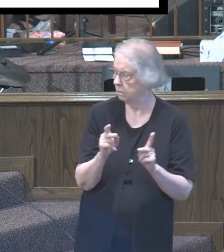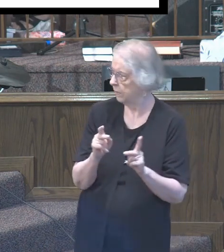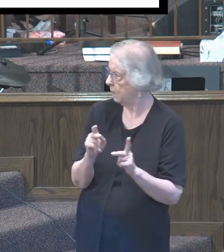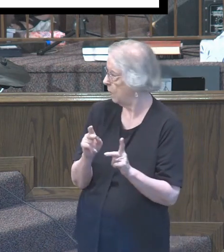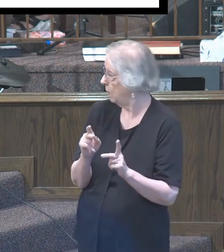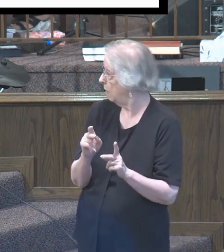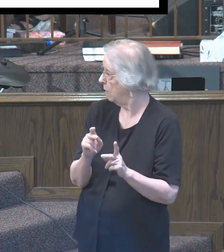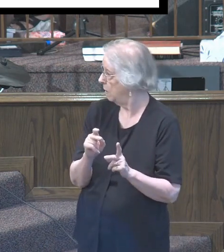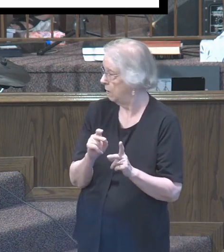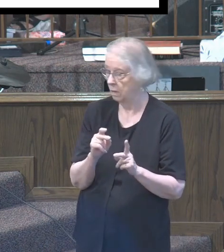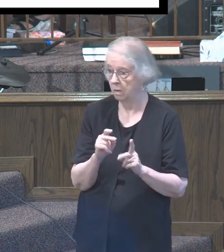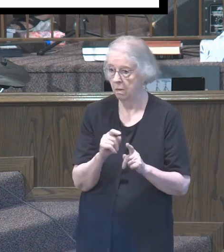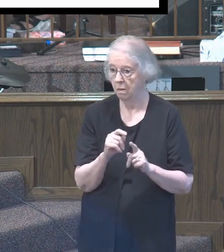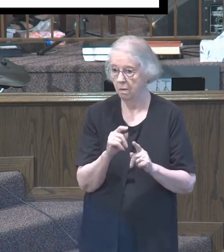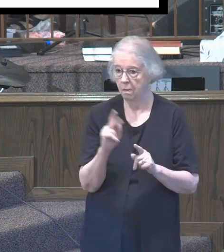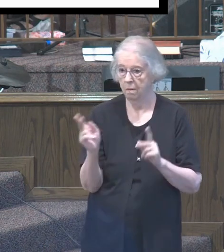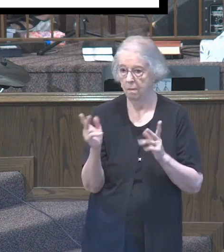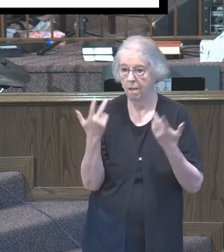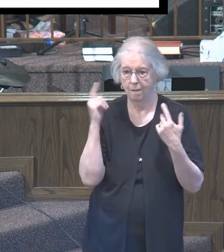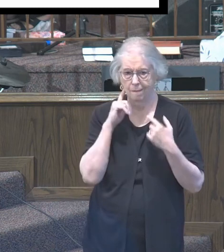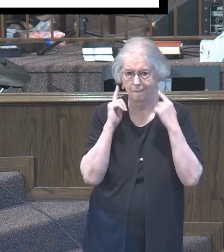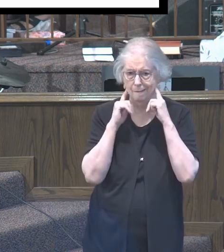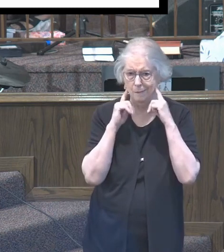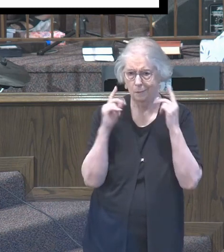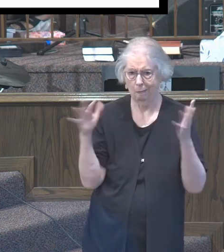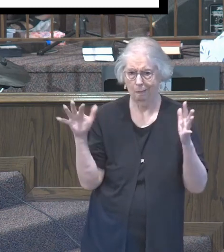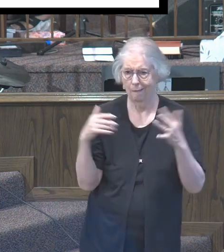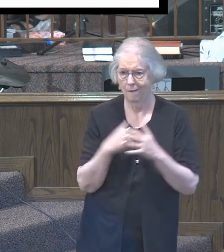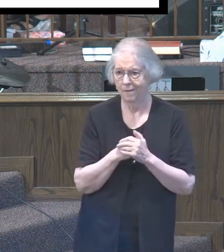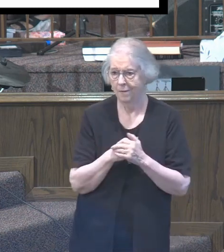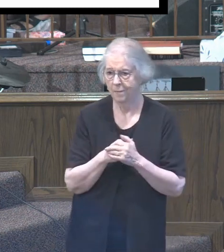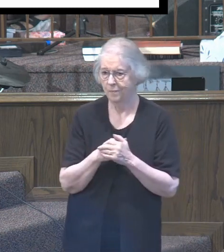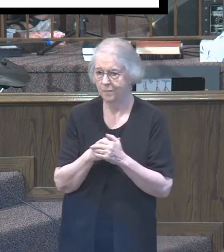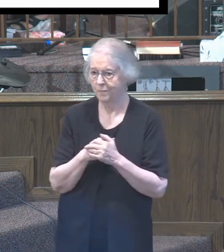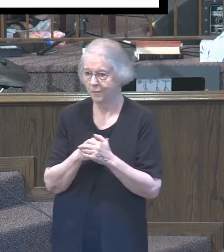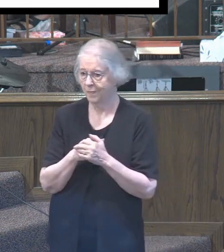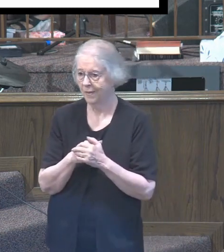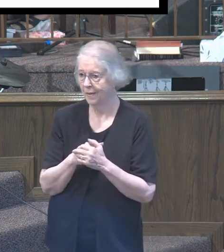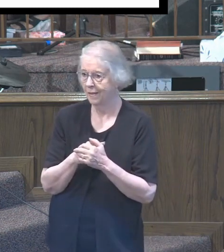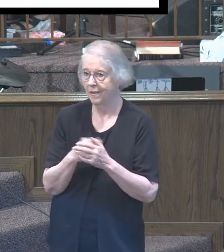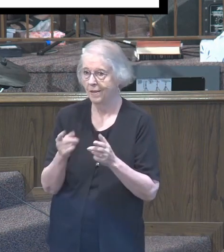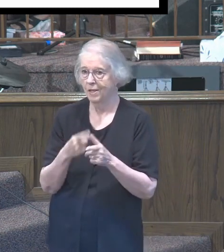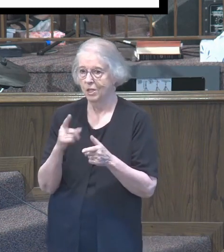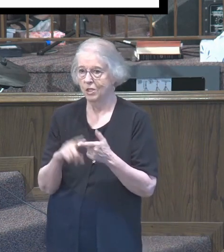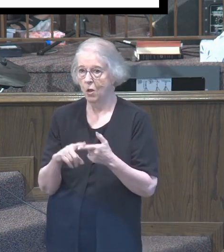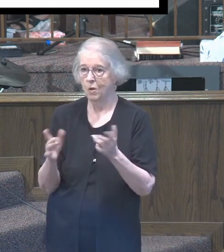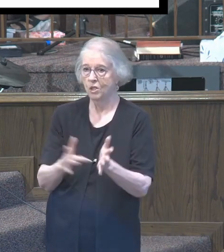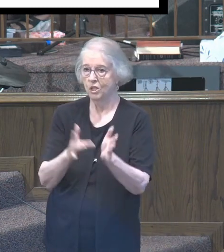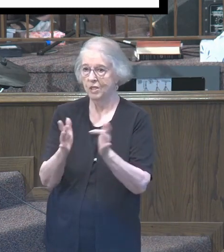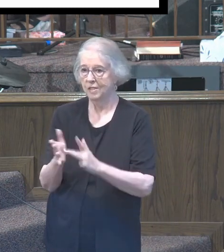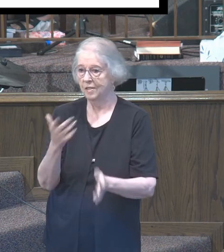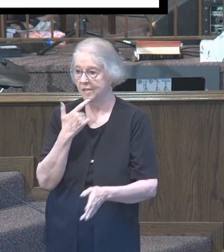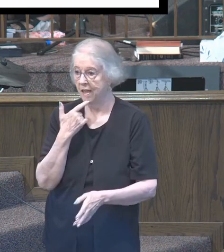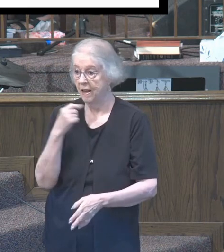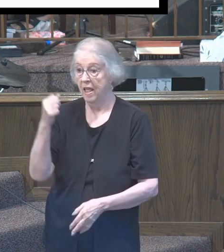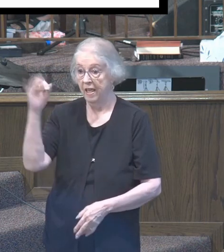living. They are foundational words, words to build a life on. If you work these words